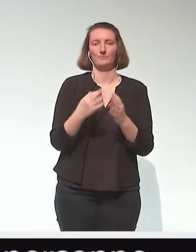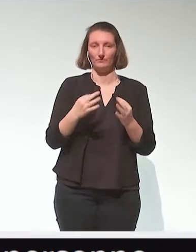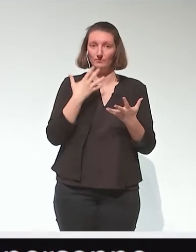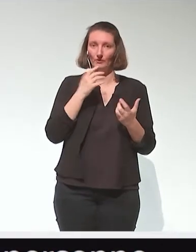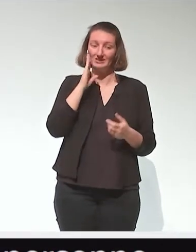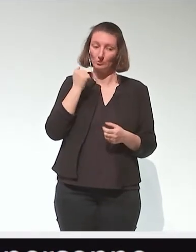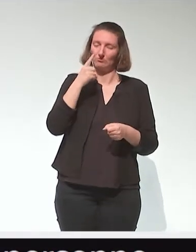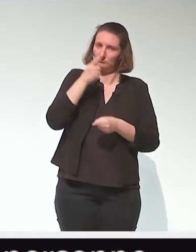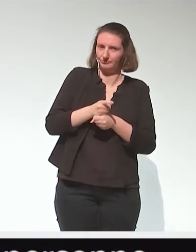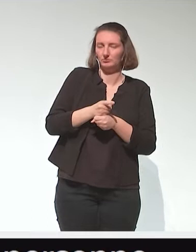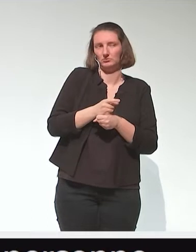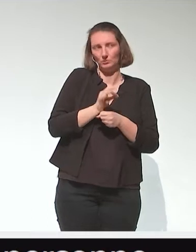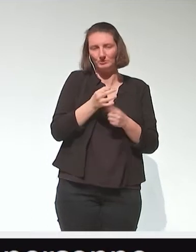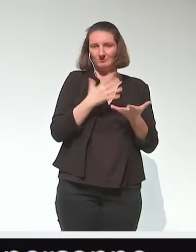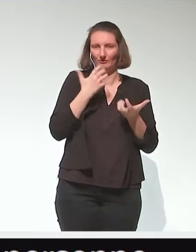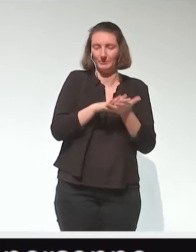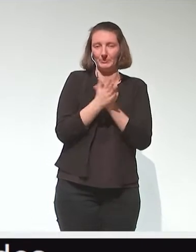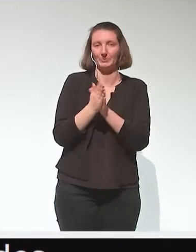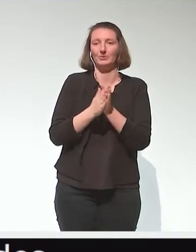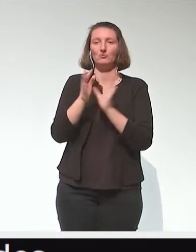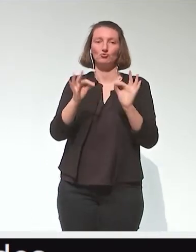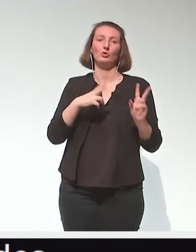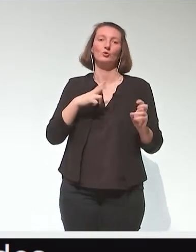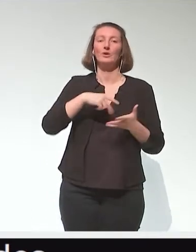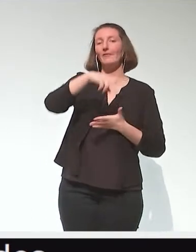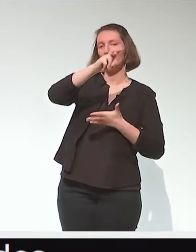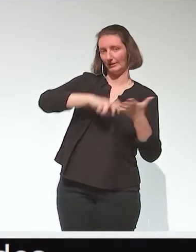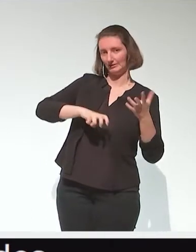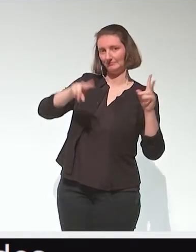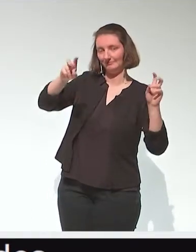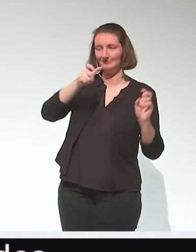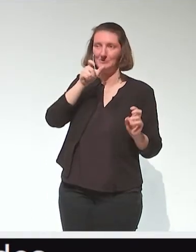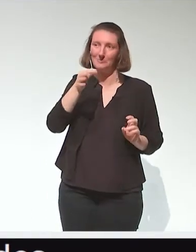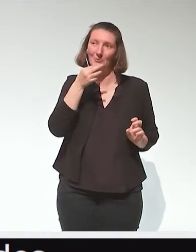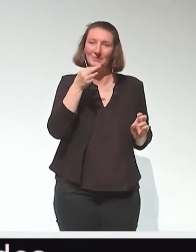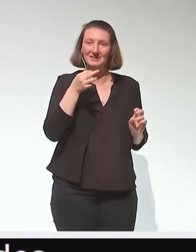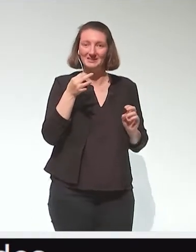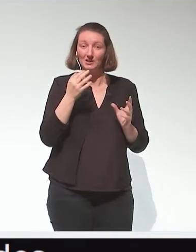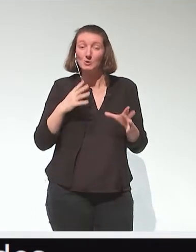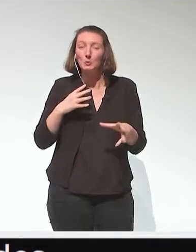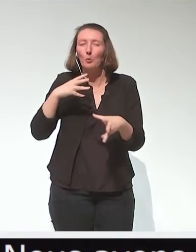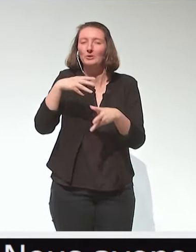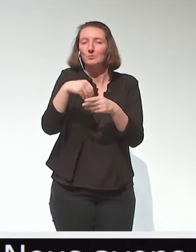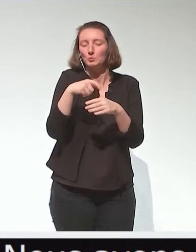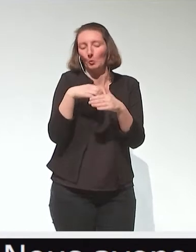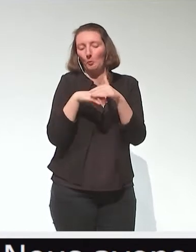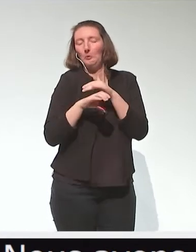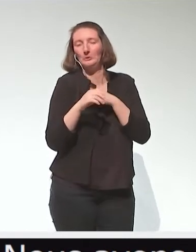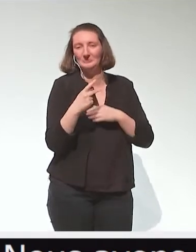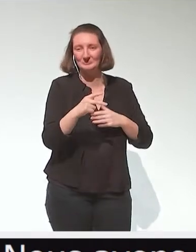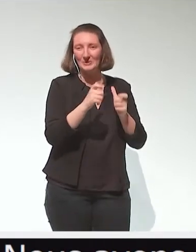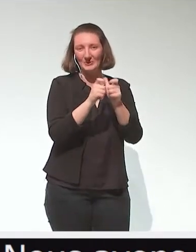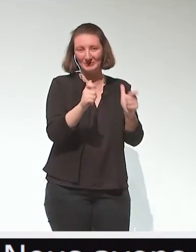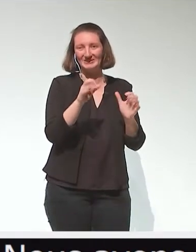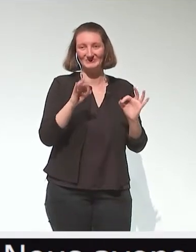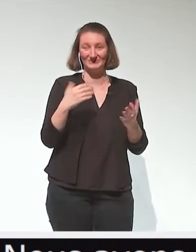population. And we have a major tax. It's politically correct. It's called